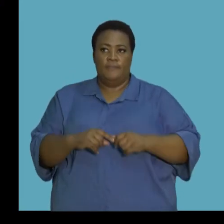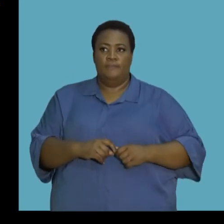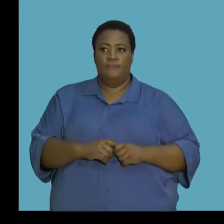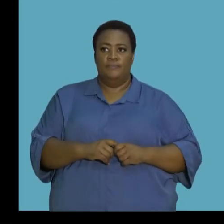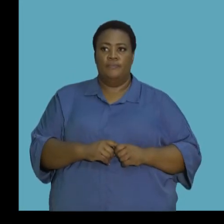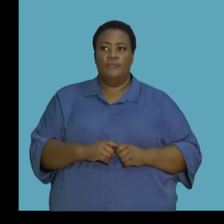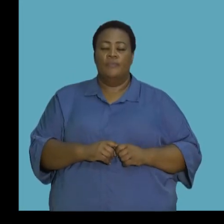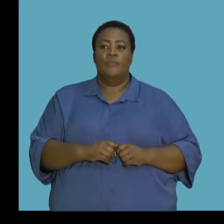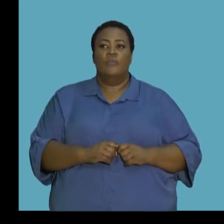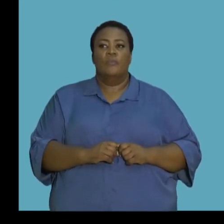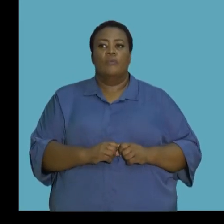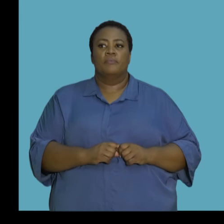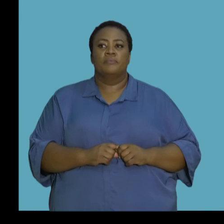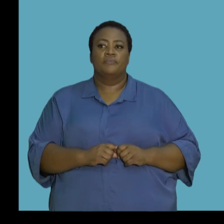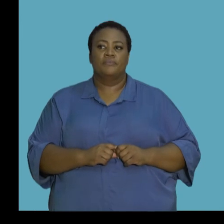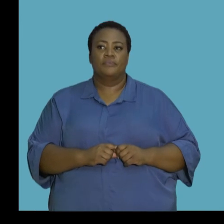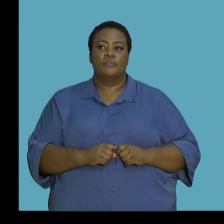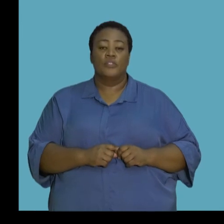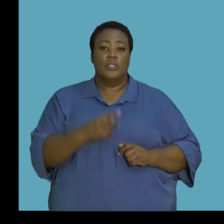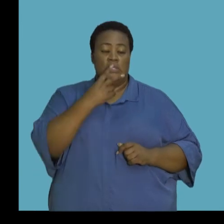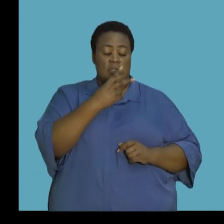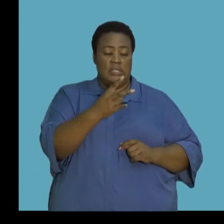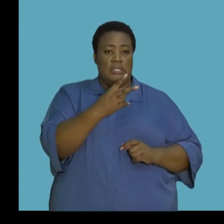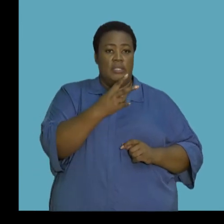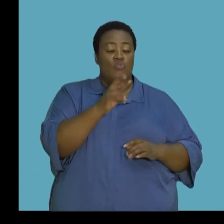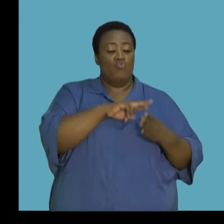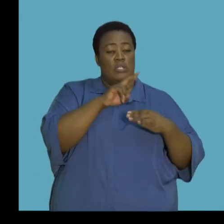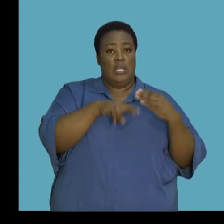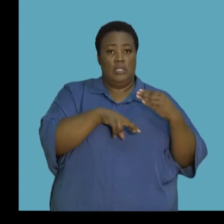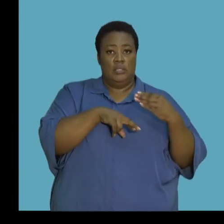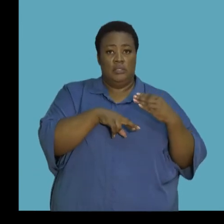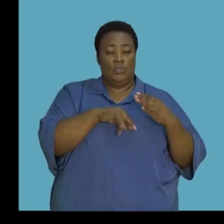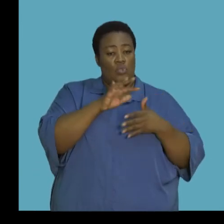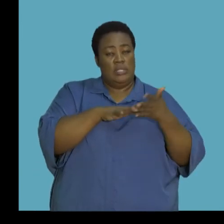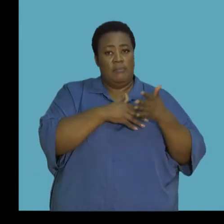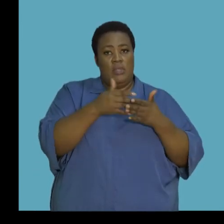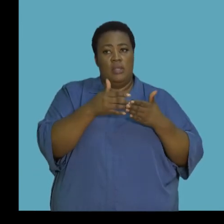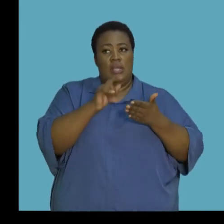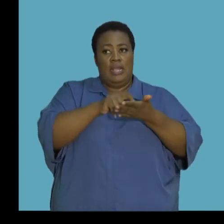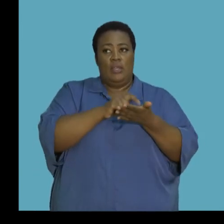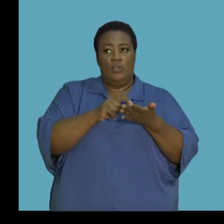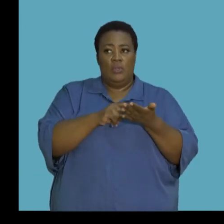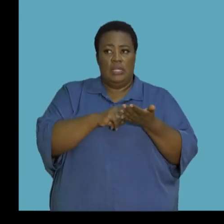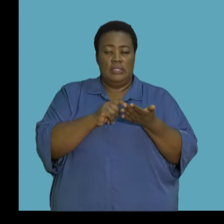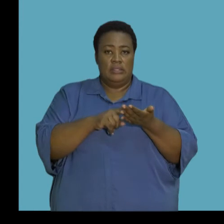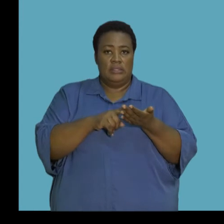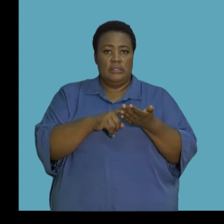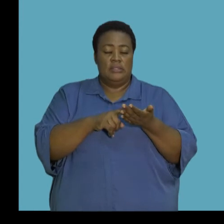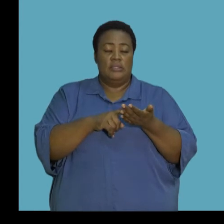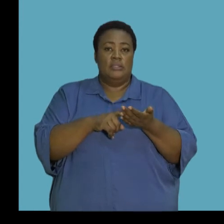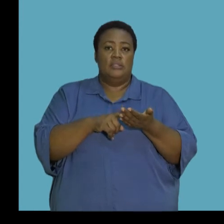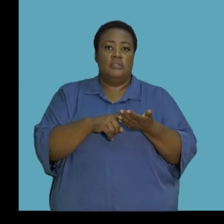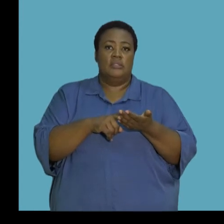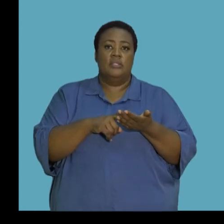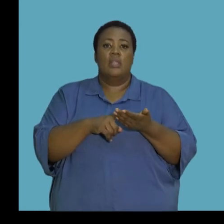Cool. So let's move on to the next question. Look at the results in the table and calculate the